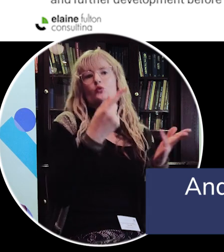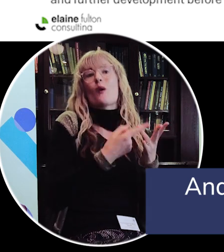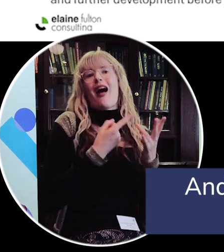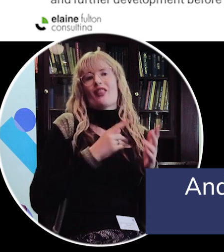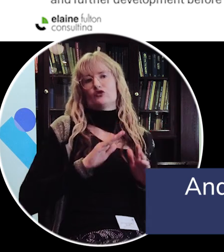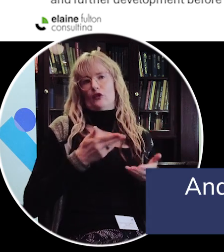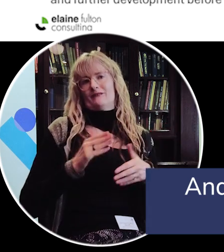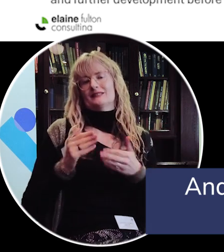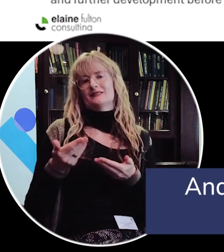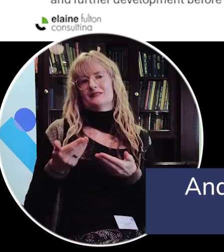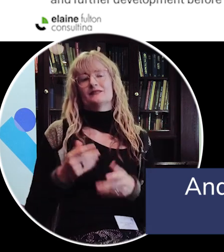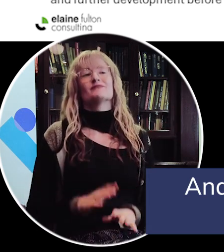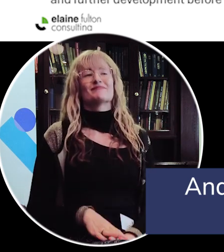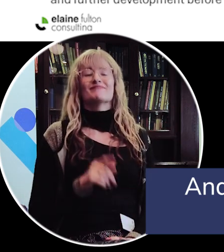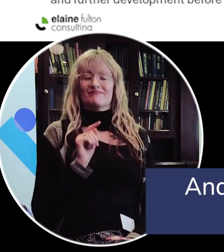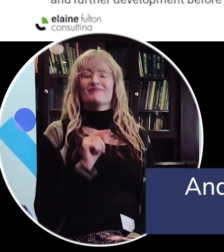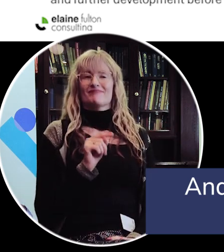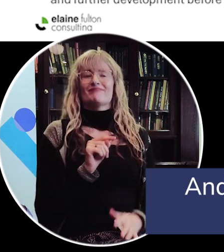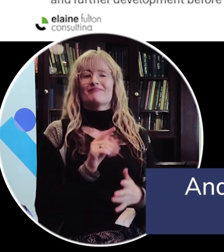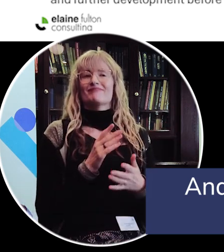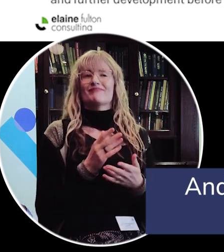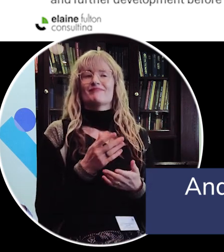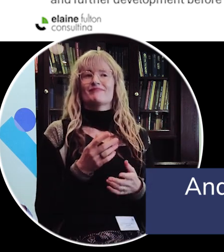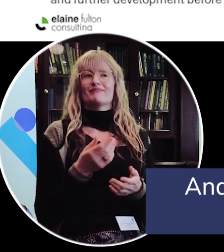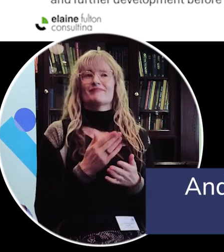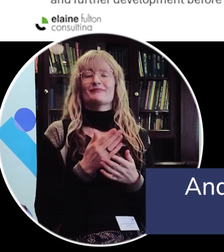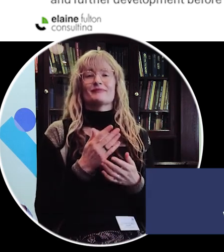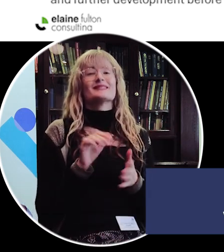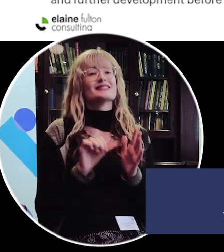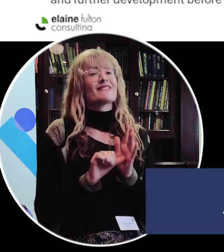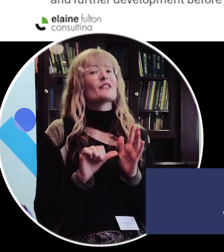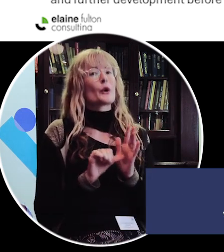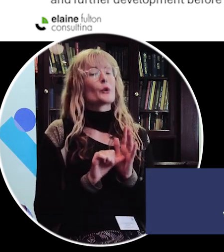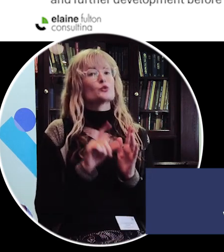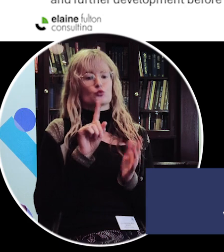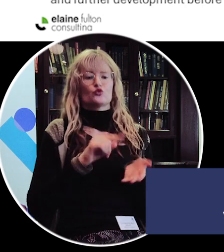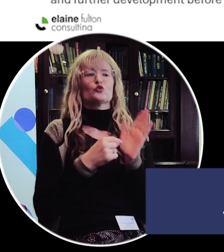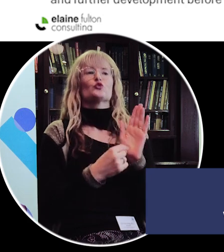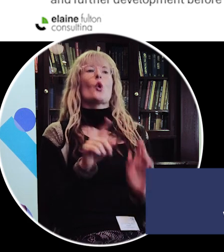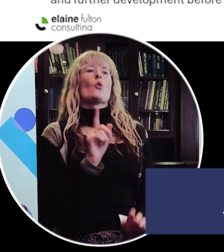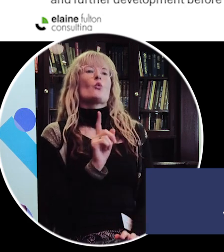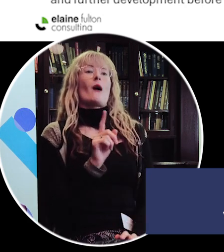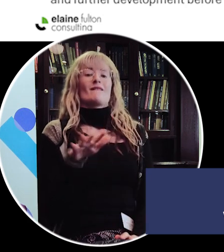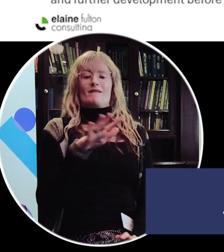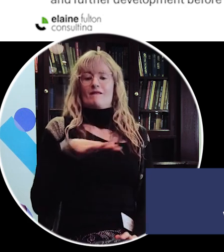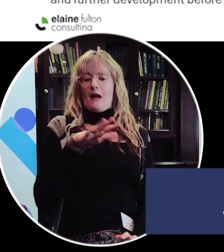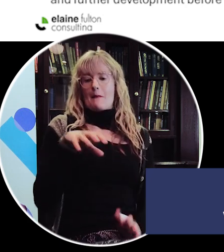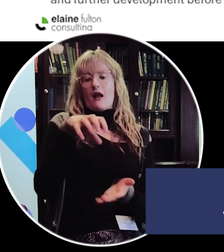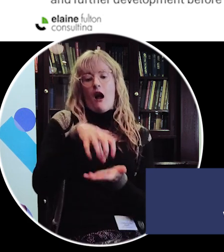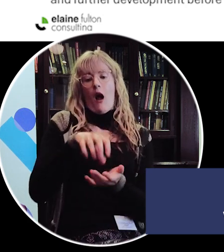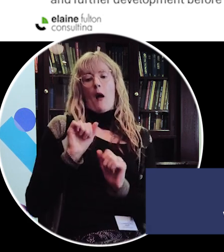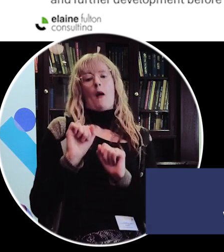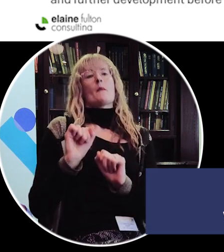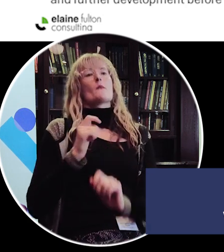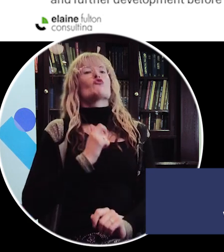that came out really clearly, but is so difficult to represent, which is the role of a family hub and that